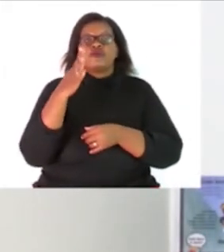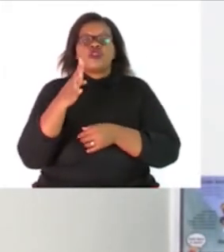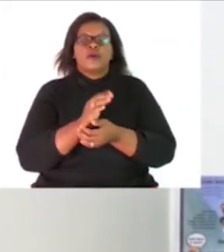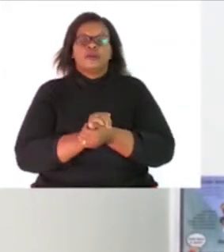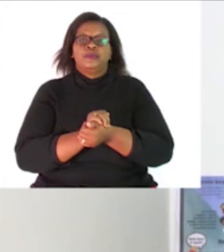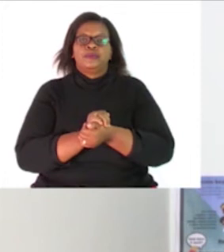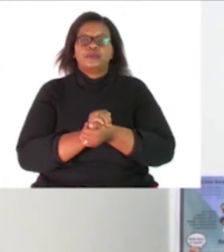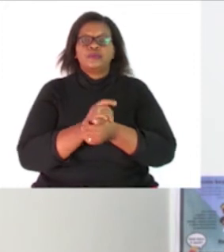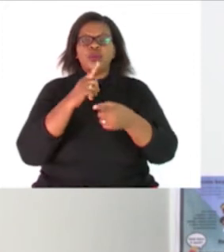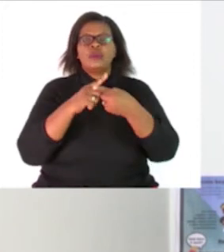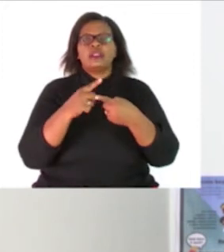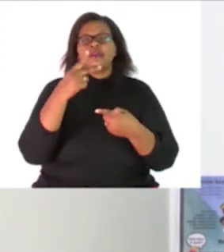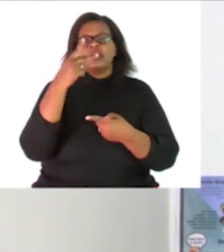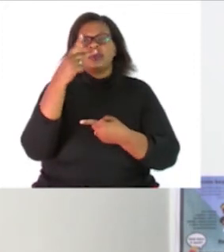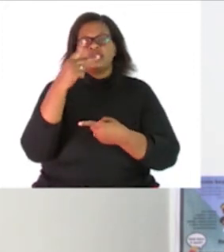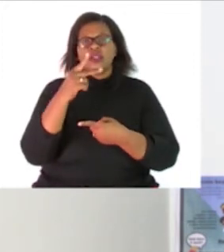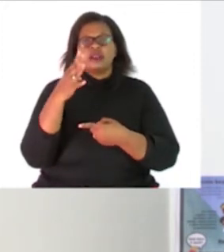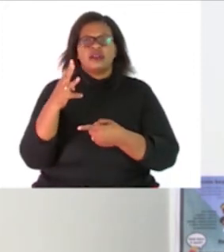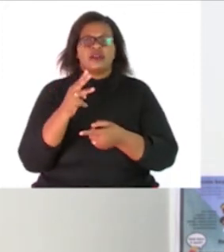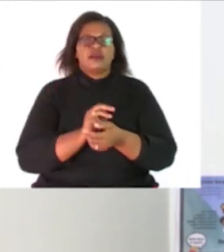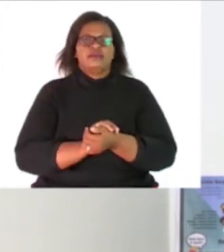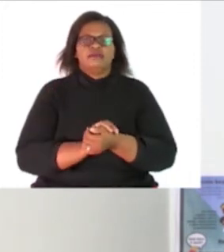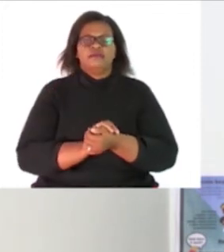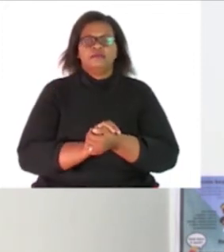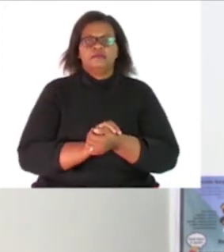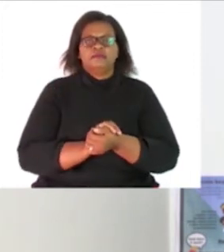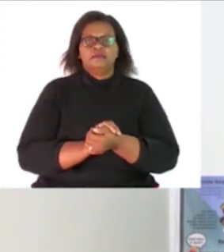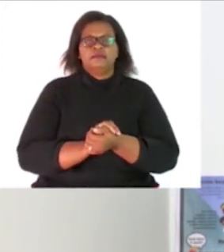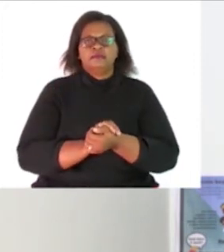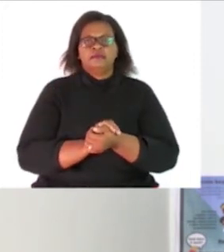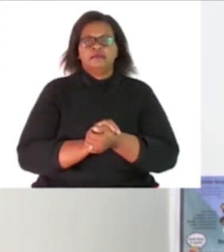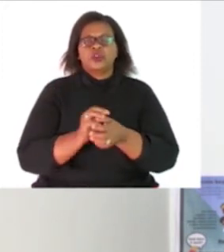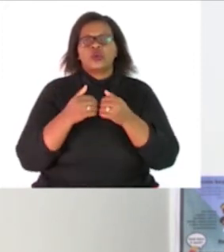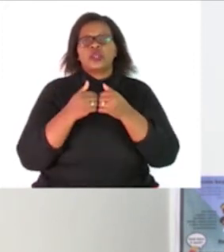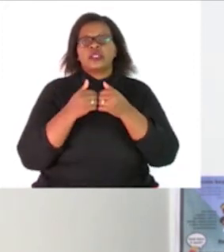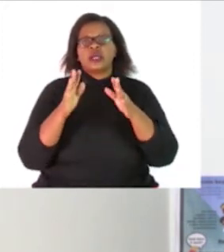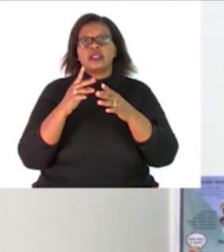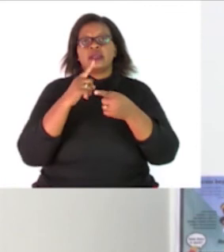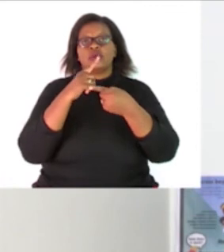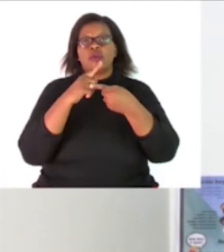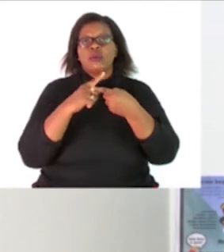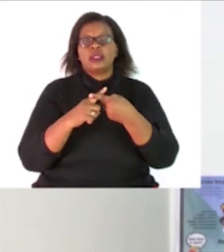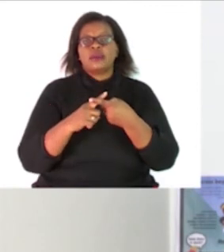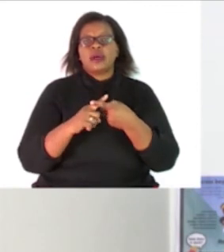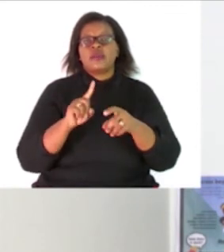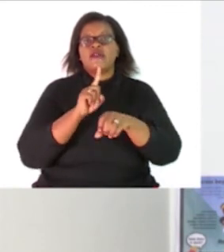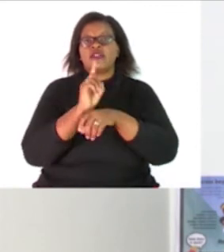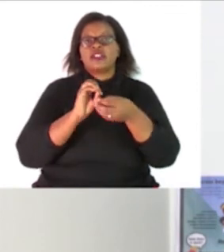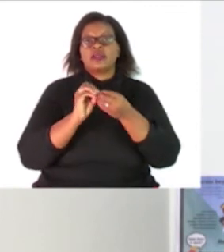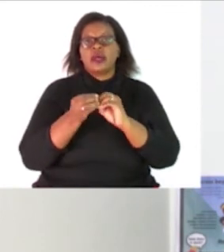524. We multiply it with 23. We start to multiply with the first